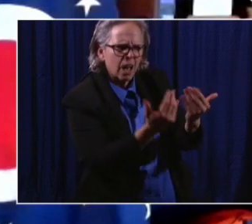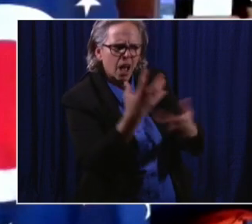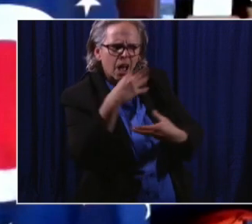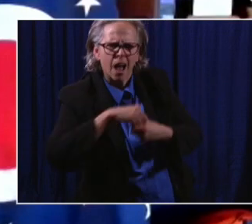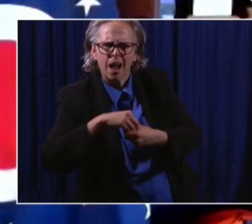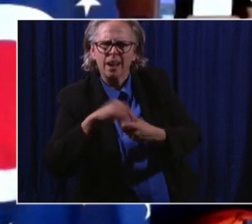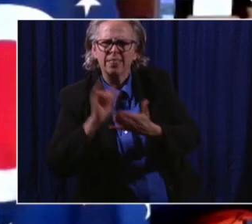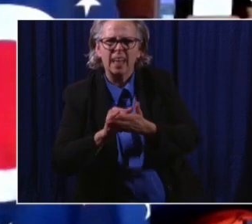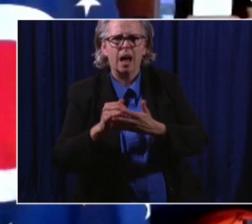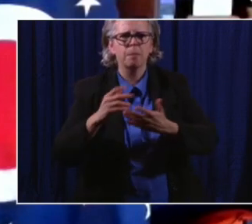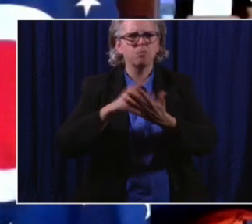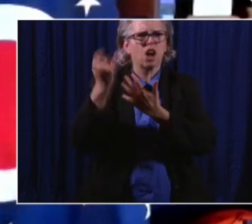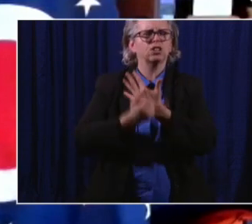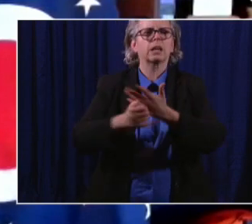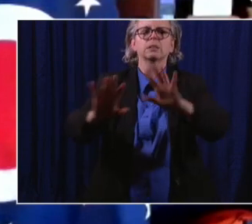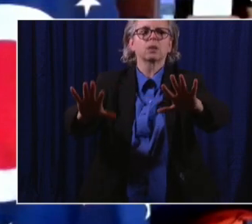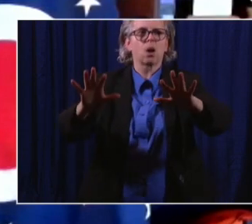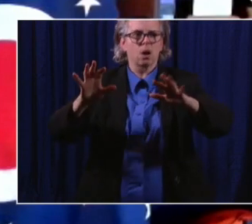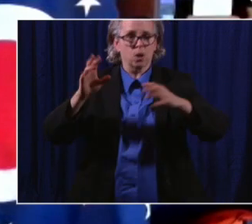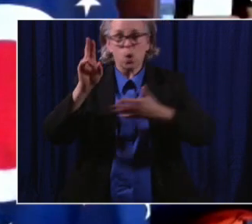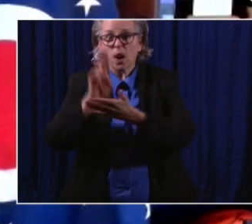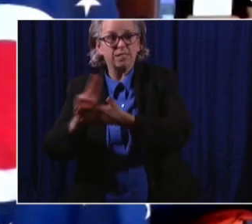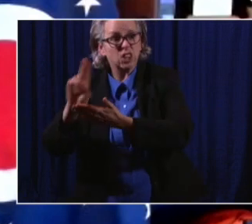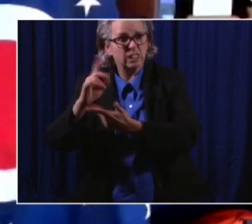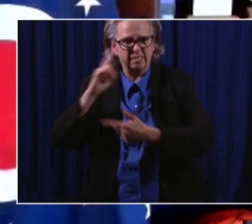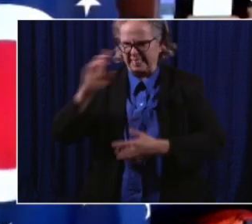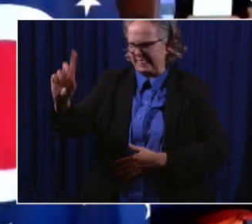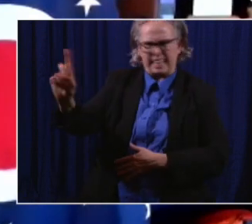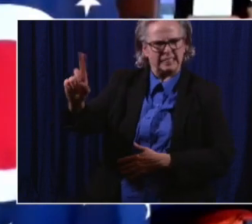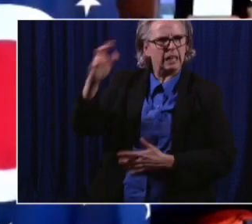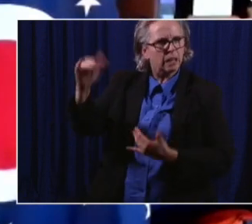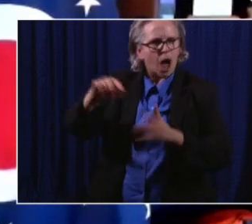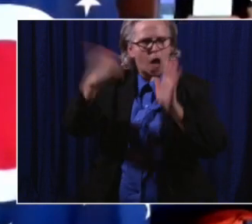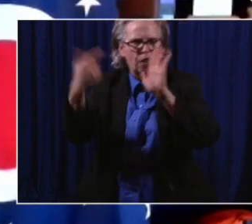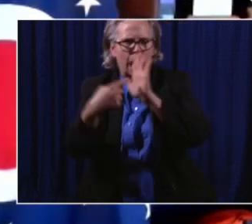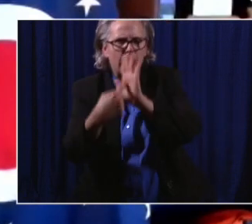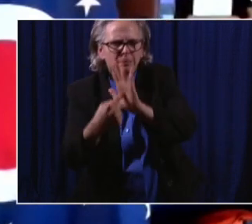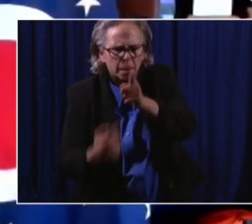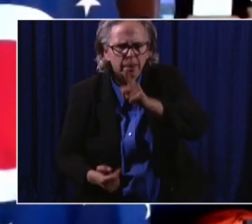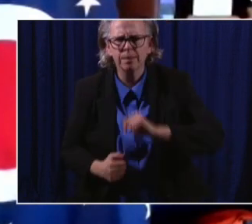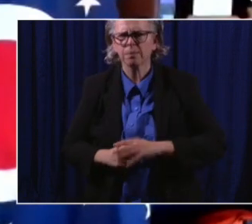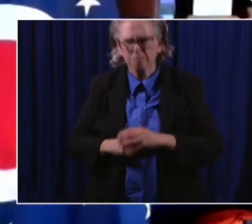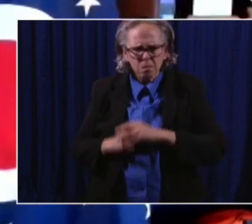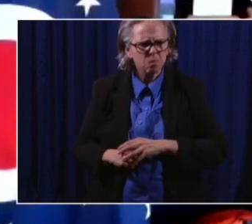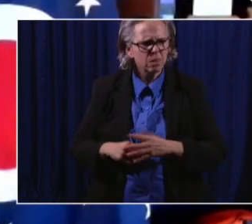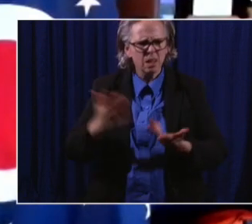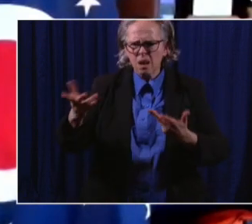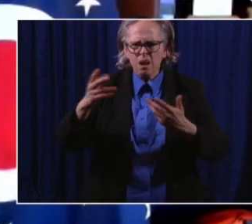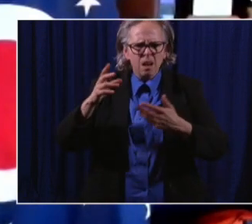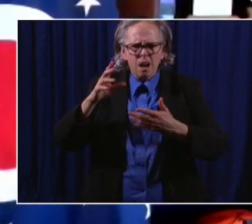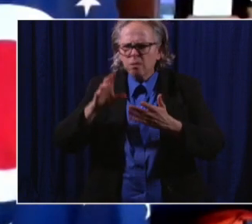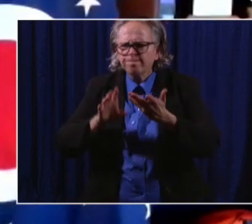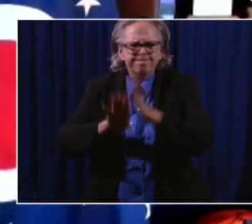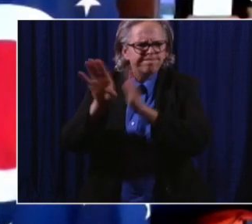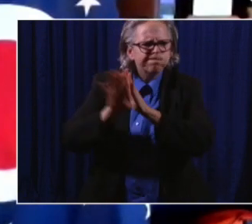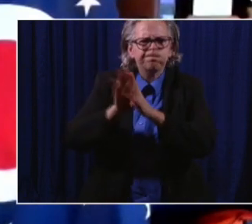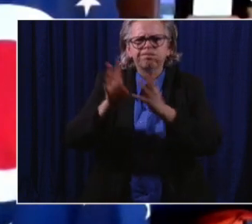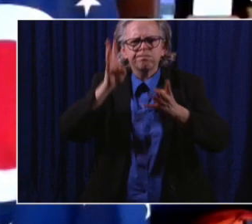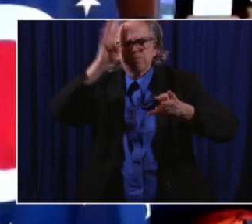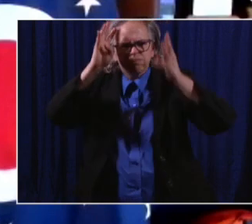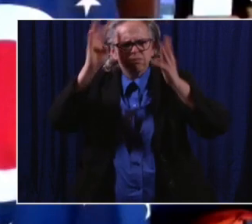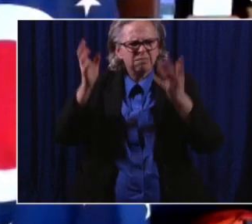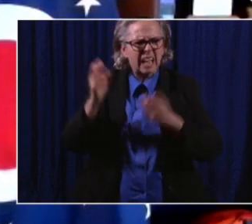Institute as a result of the Ohio IP Promise, and that was the development of X-rays